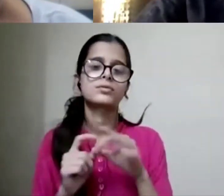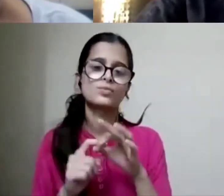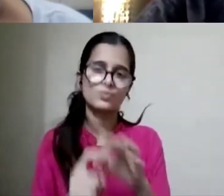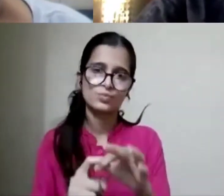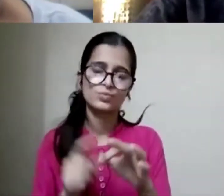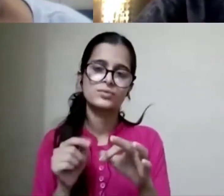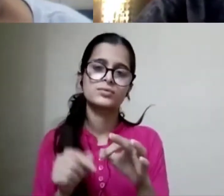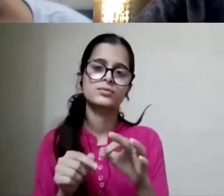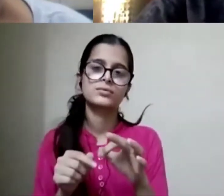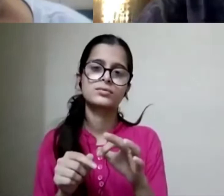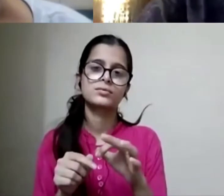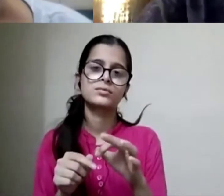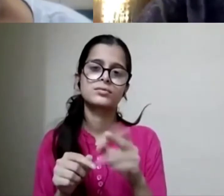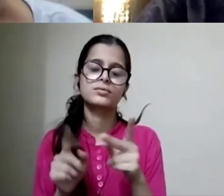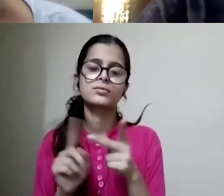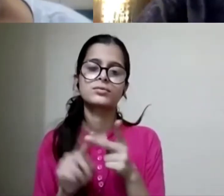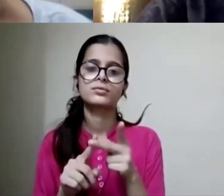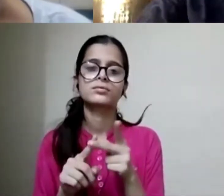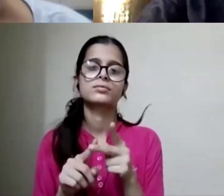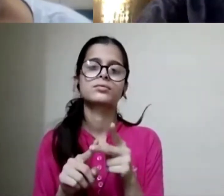to